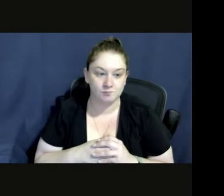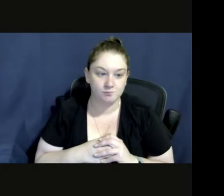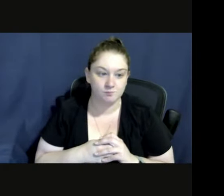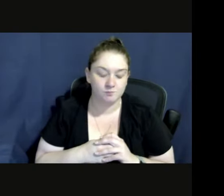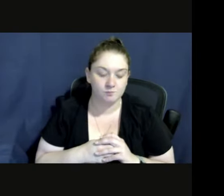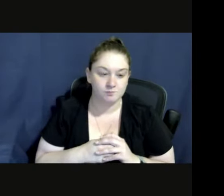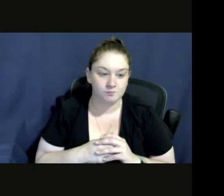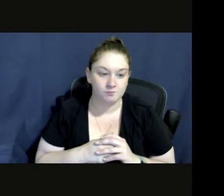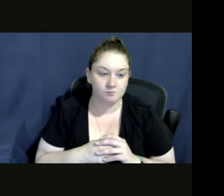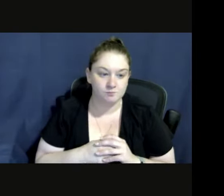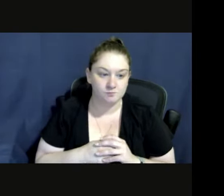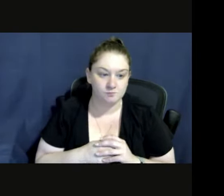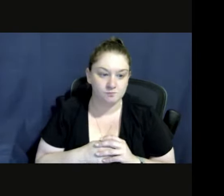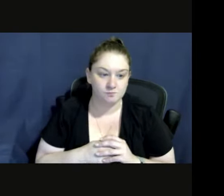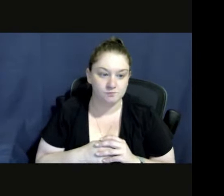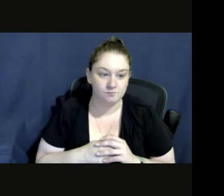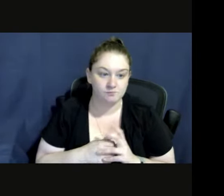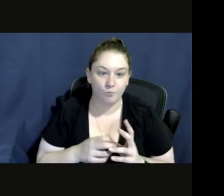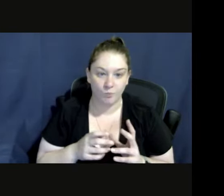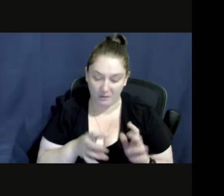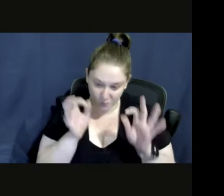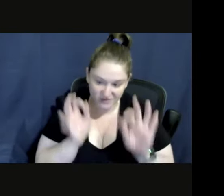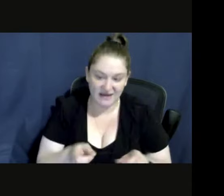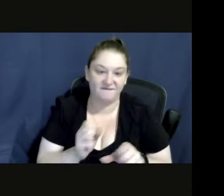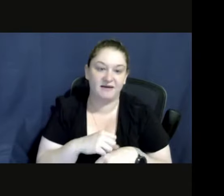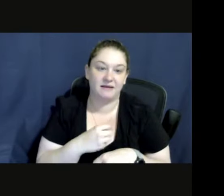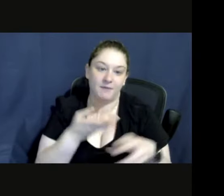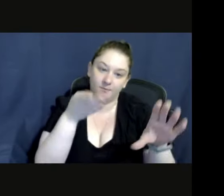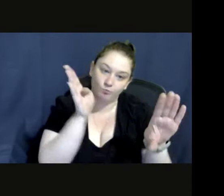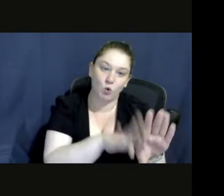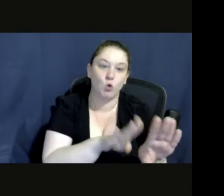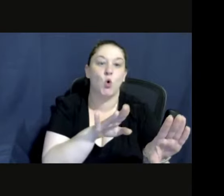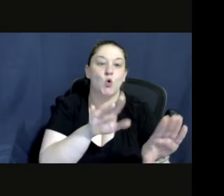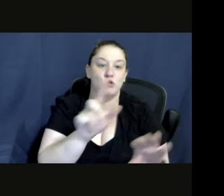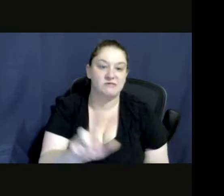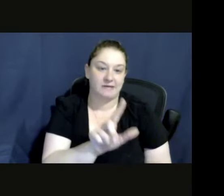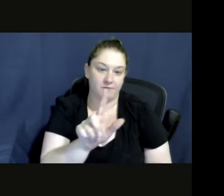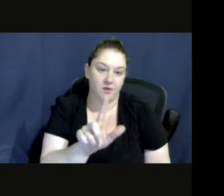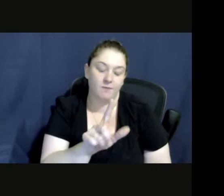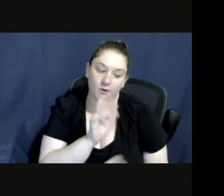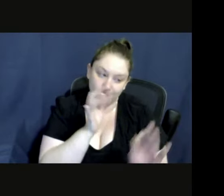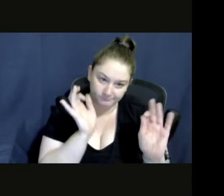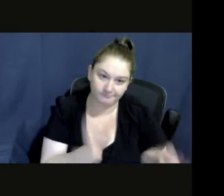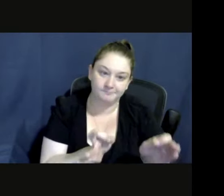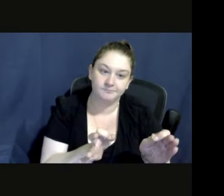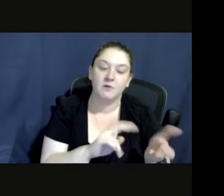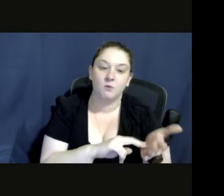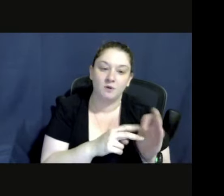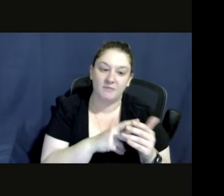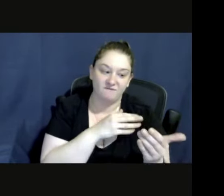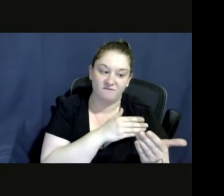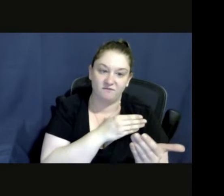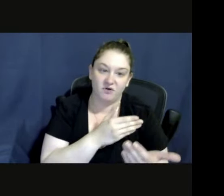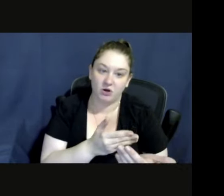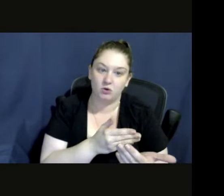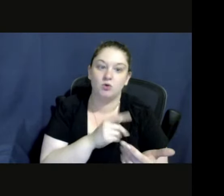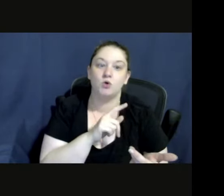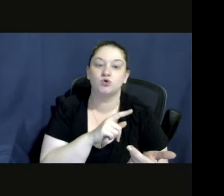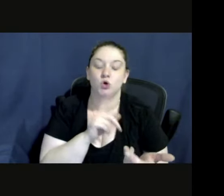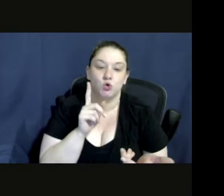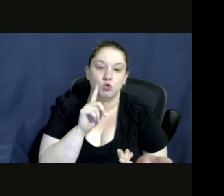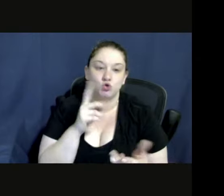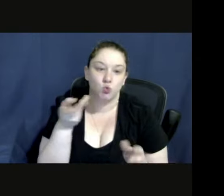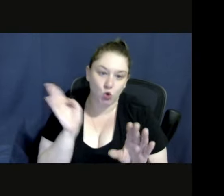it would mean closing the library. You know, it would mean coming very close to closing our parks and